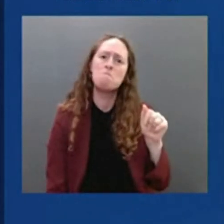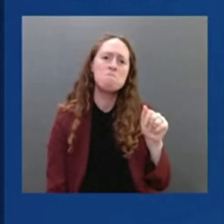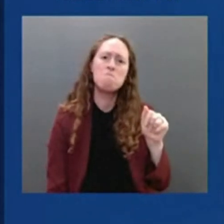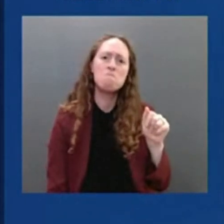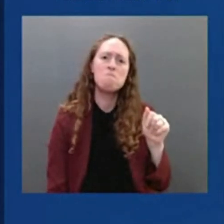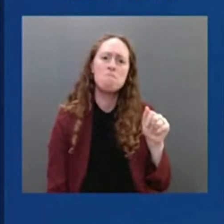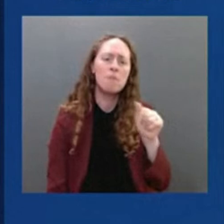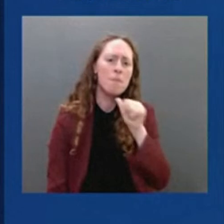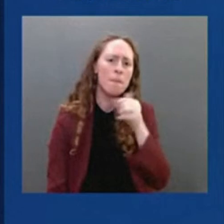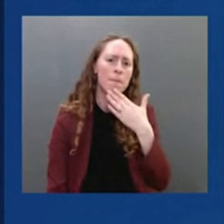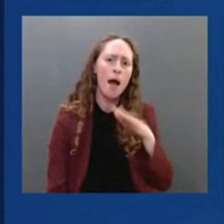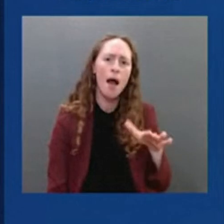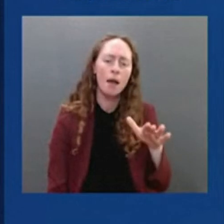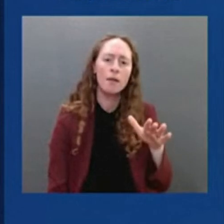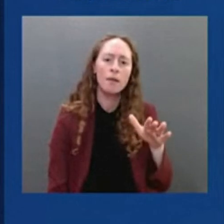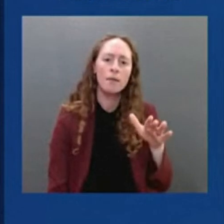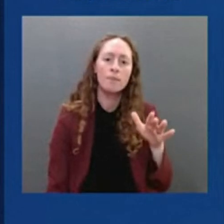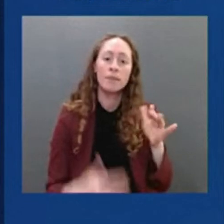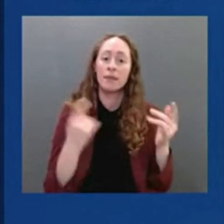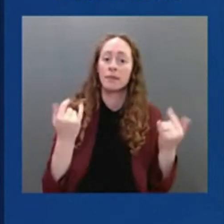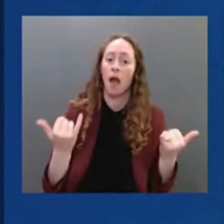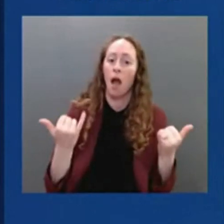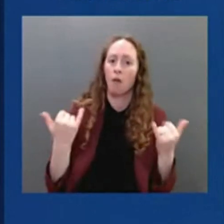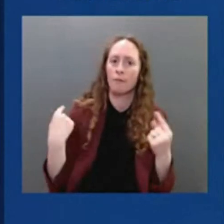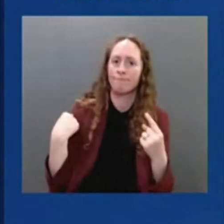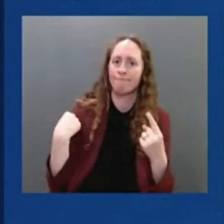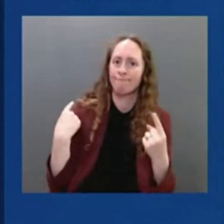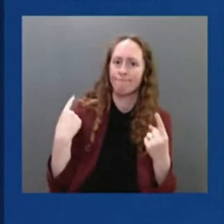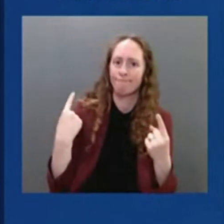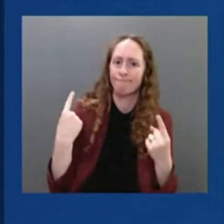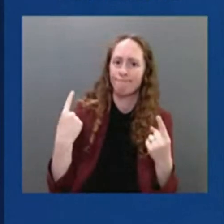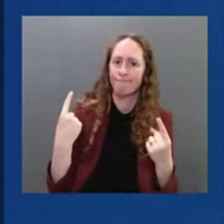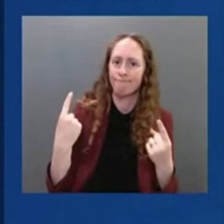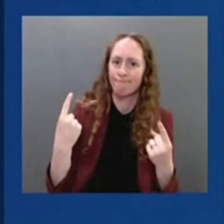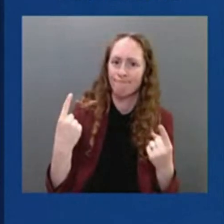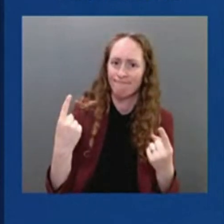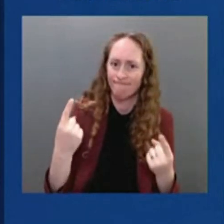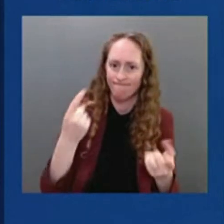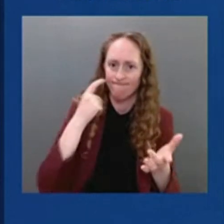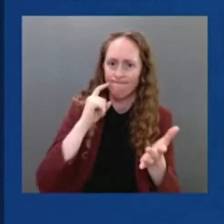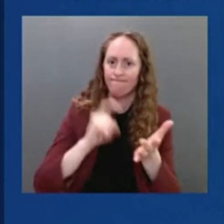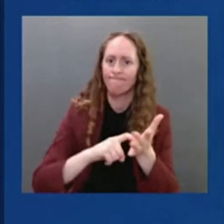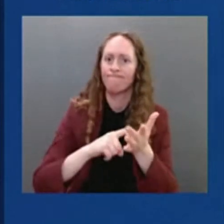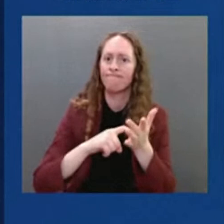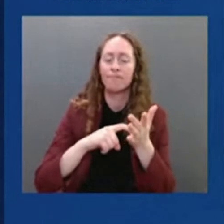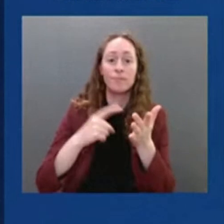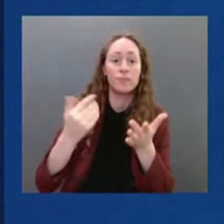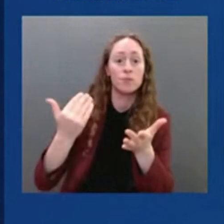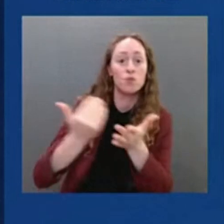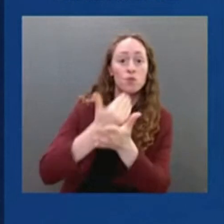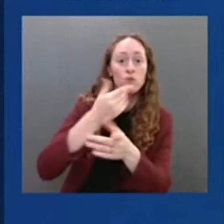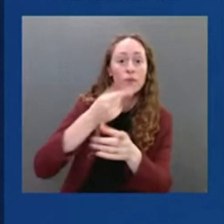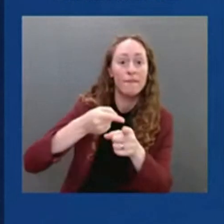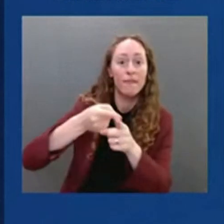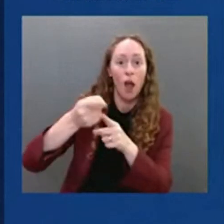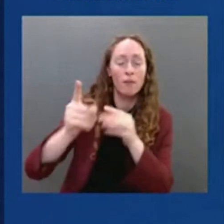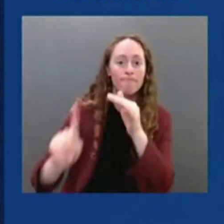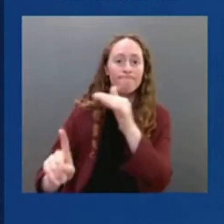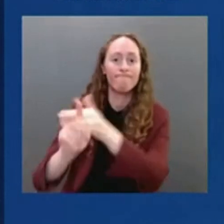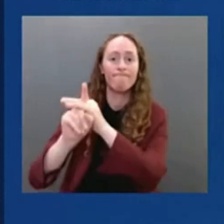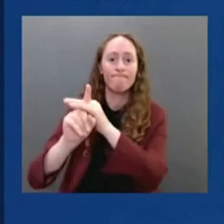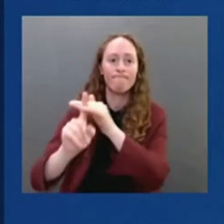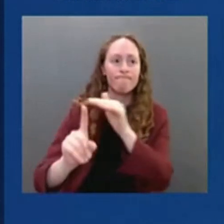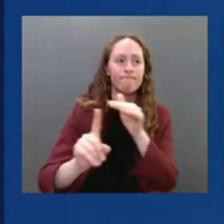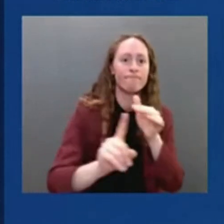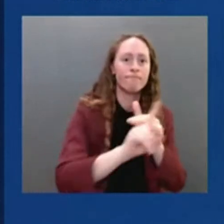successive variant have a bit of a transmission advantage over the prior one. And right now we're